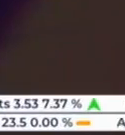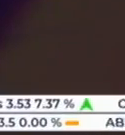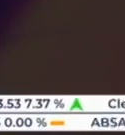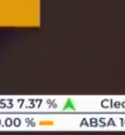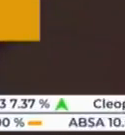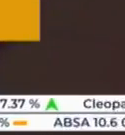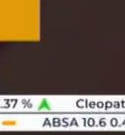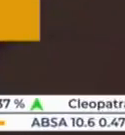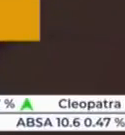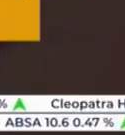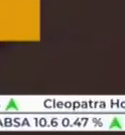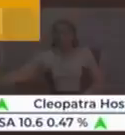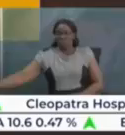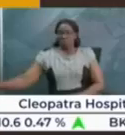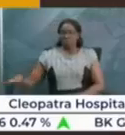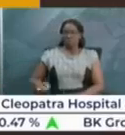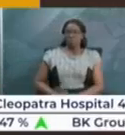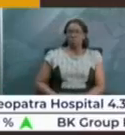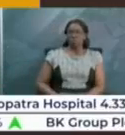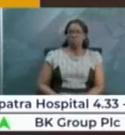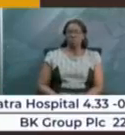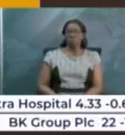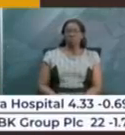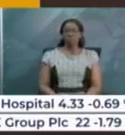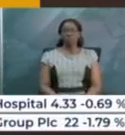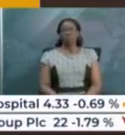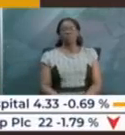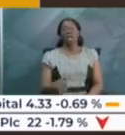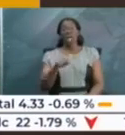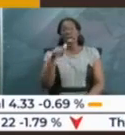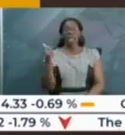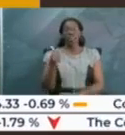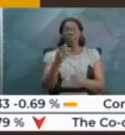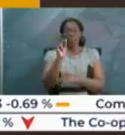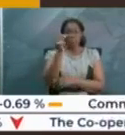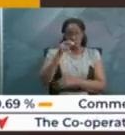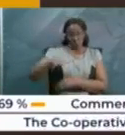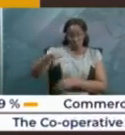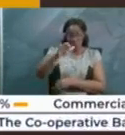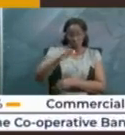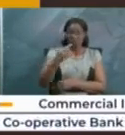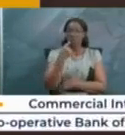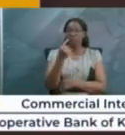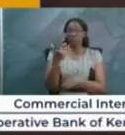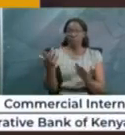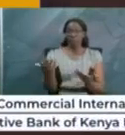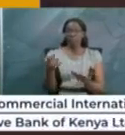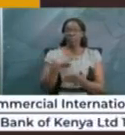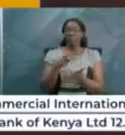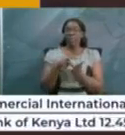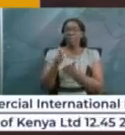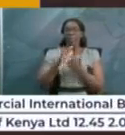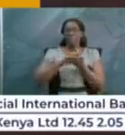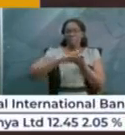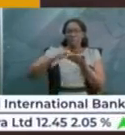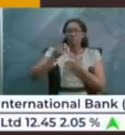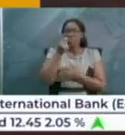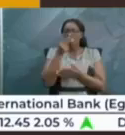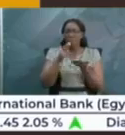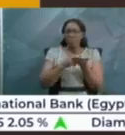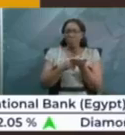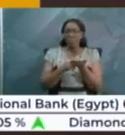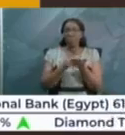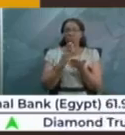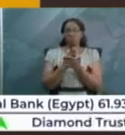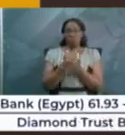will definitely buy it again. And we also have Fred McCoy from Kikuyu, and he says, I bought the plain peanut butter. My family